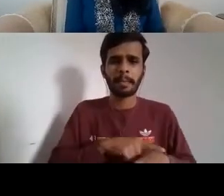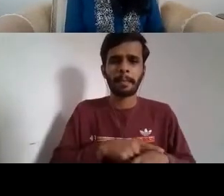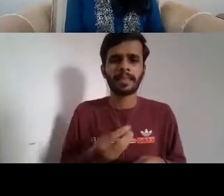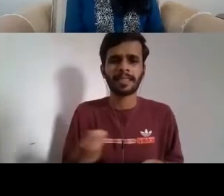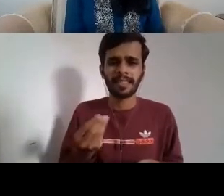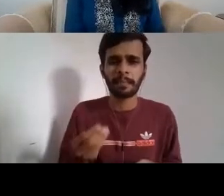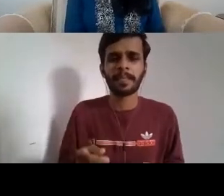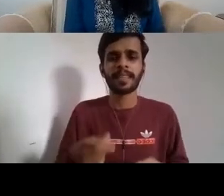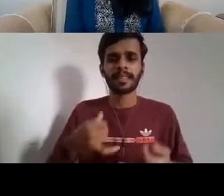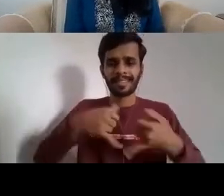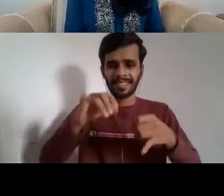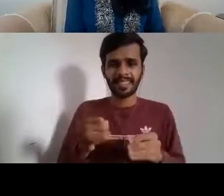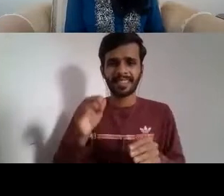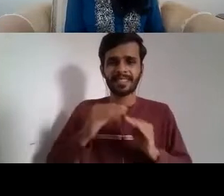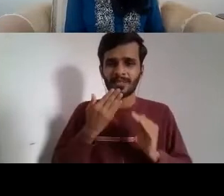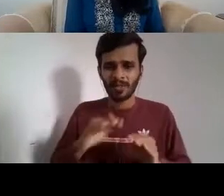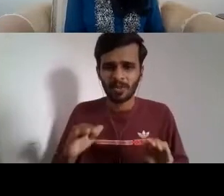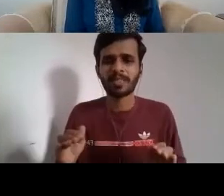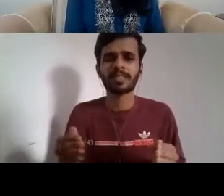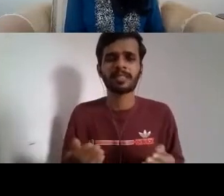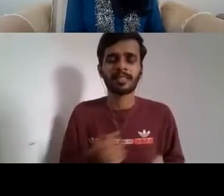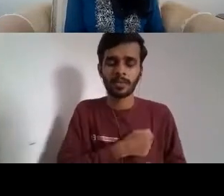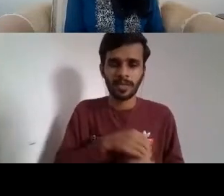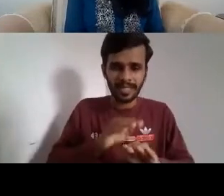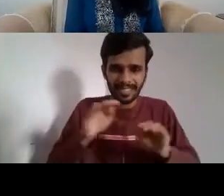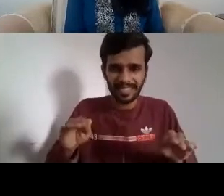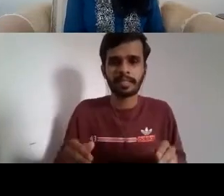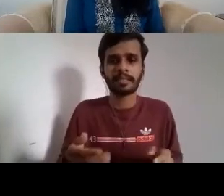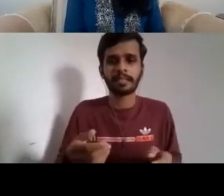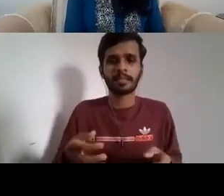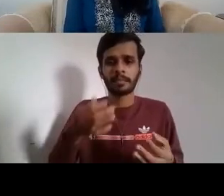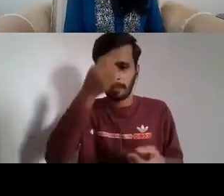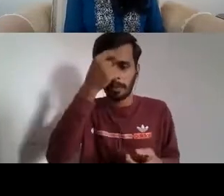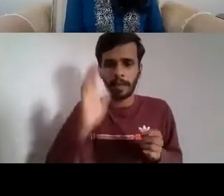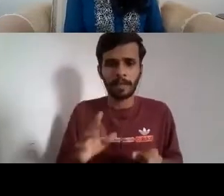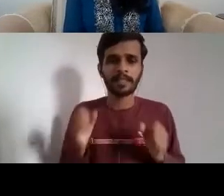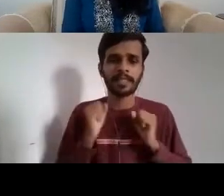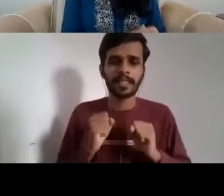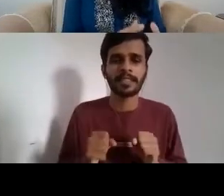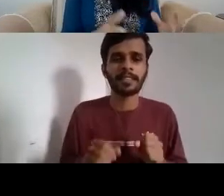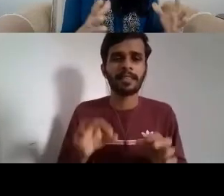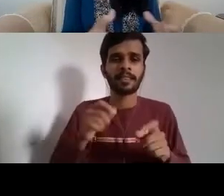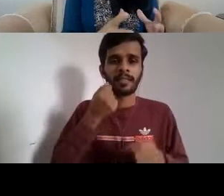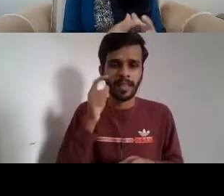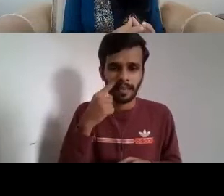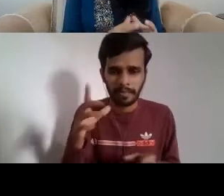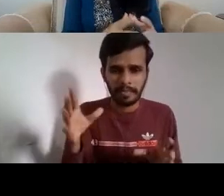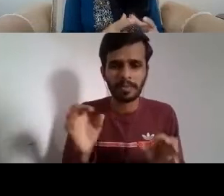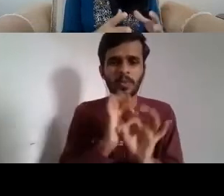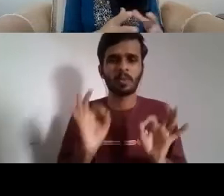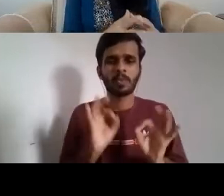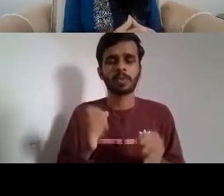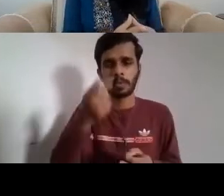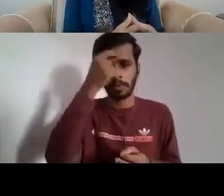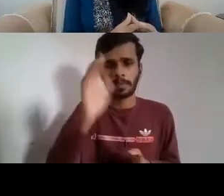orphaned. Baba Alauddin Khan, to provide solace to these children, had put a wonderful